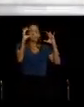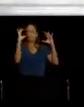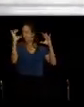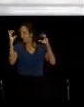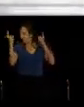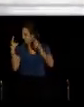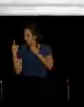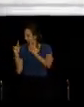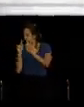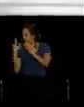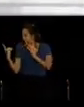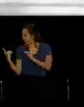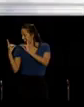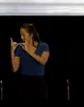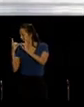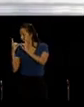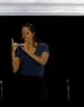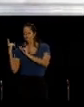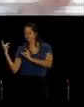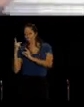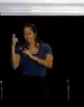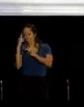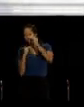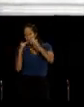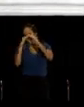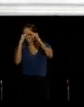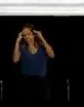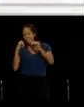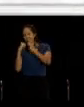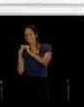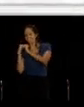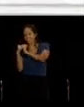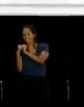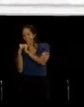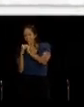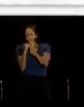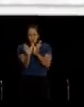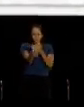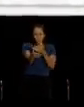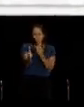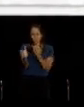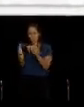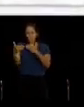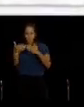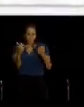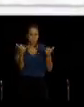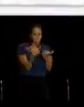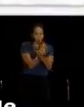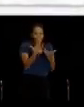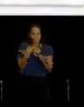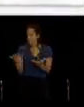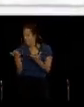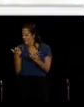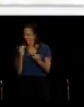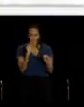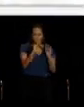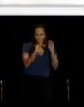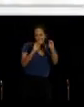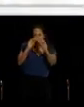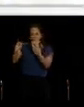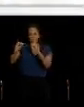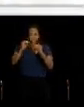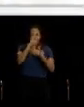There's a house we can build. Every room inside is filled with things